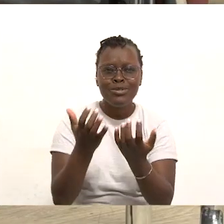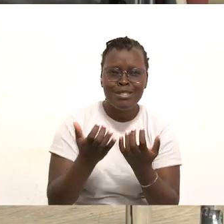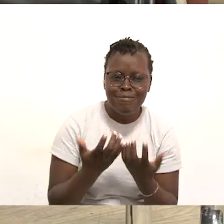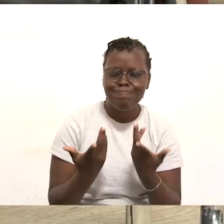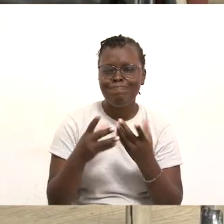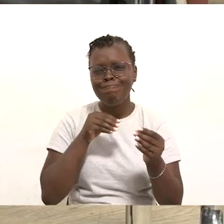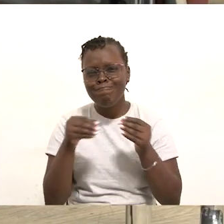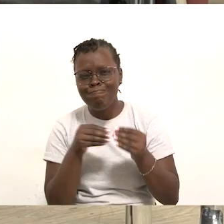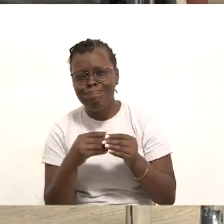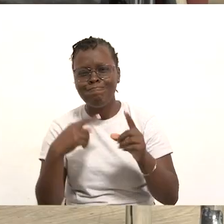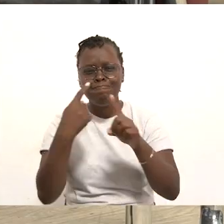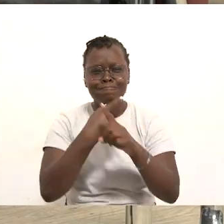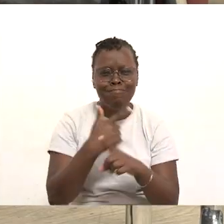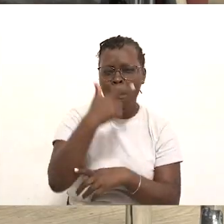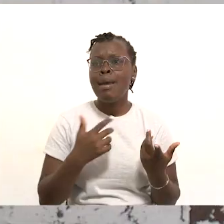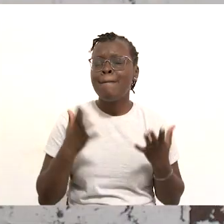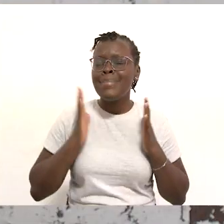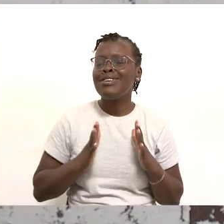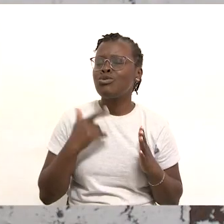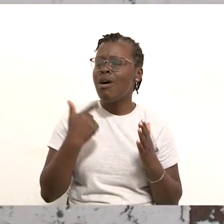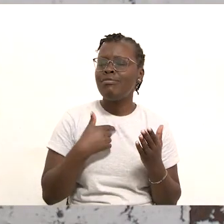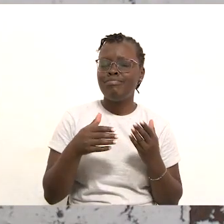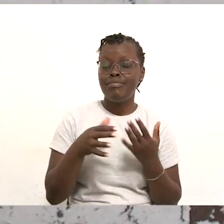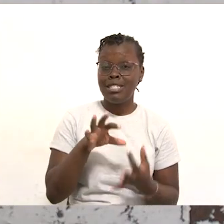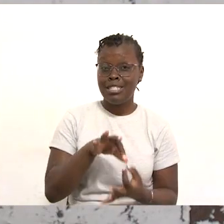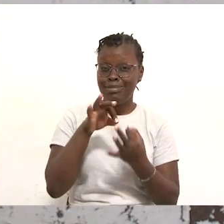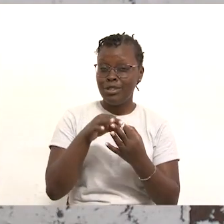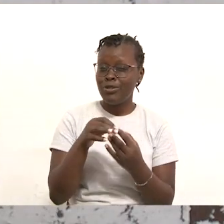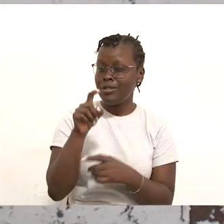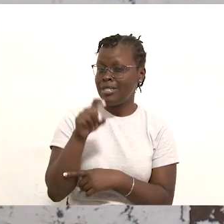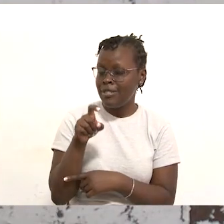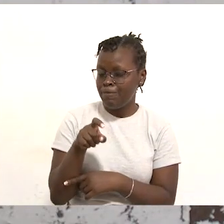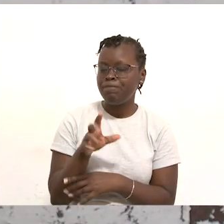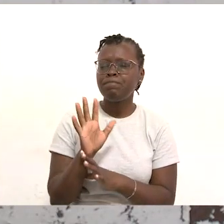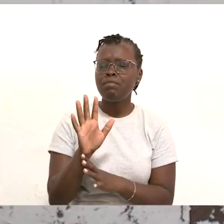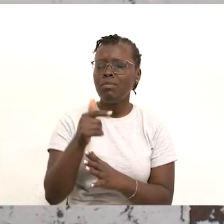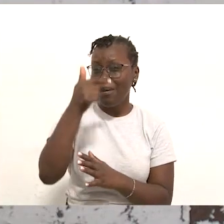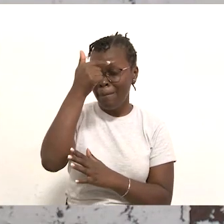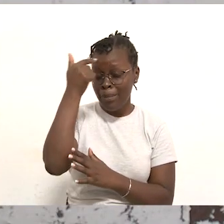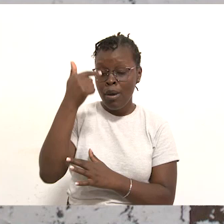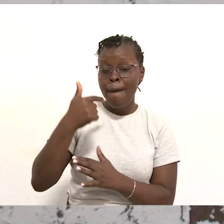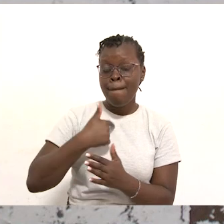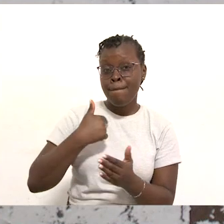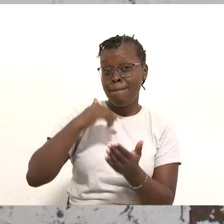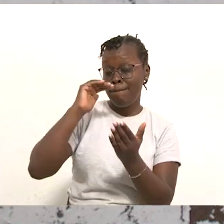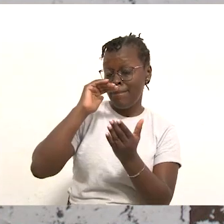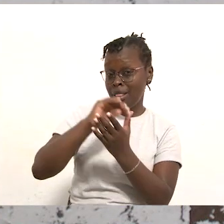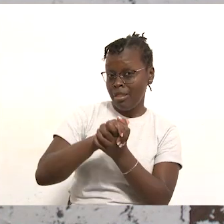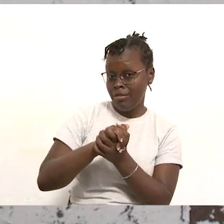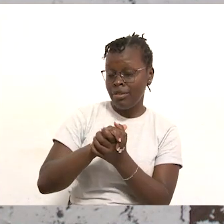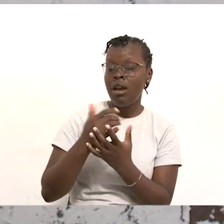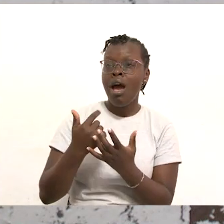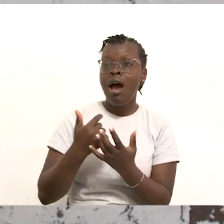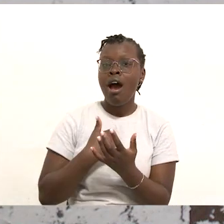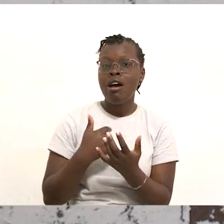educational SNE, special needs learners. So let's talk about that a bit more, because I believe that there was these